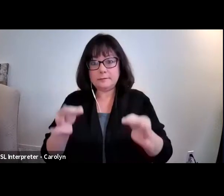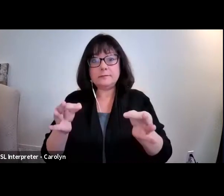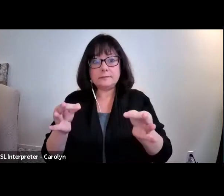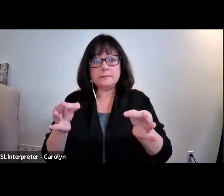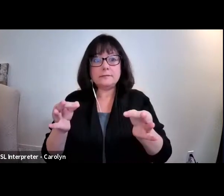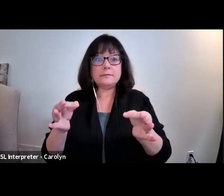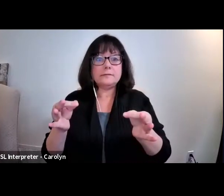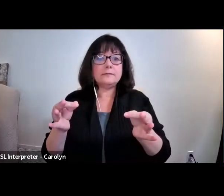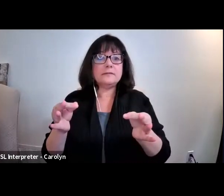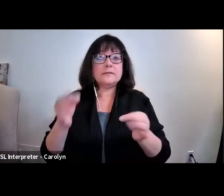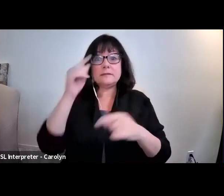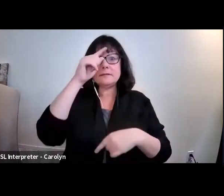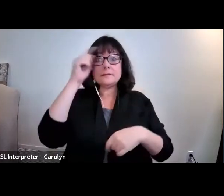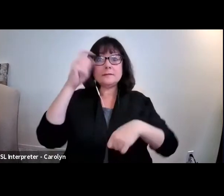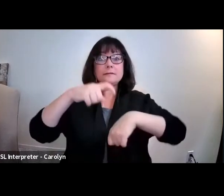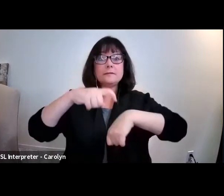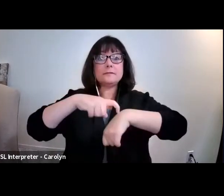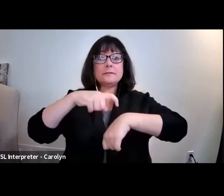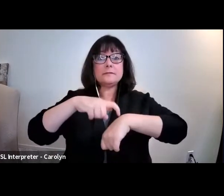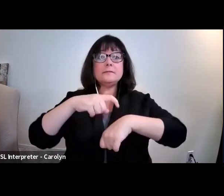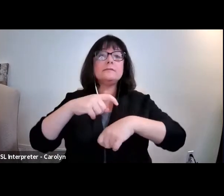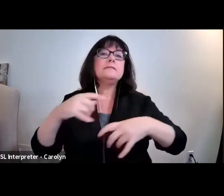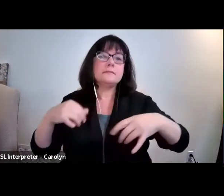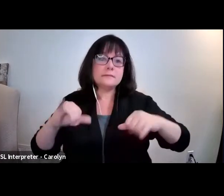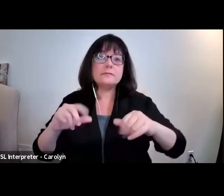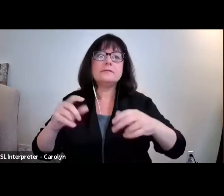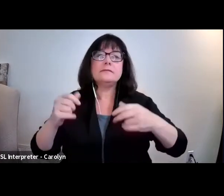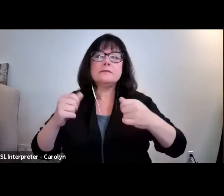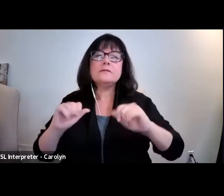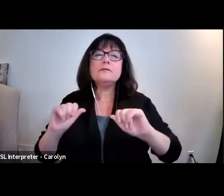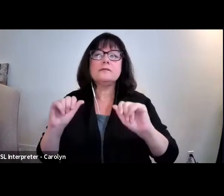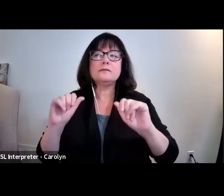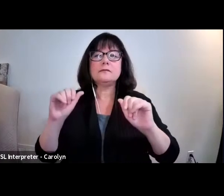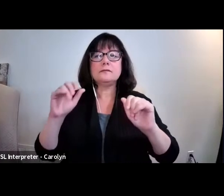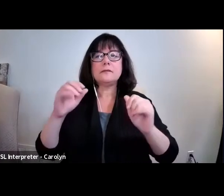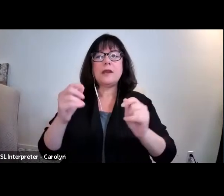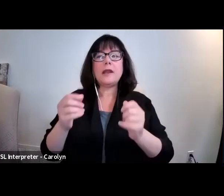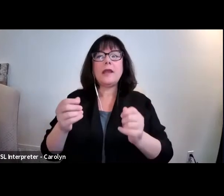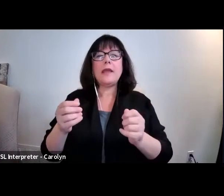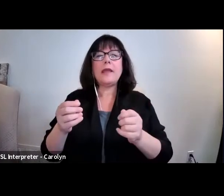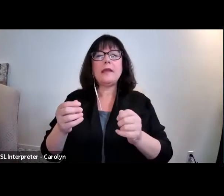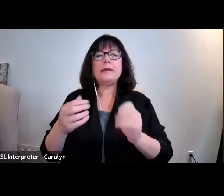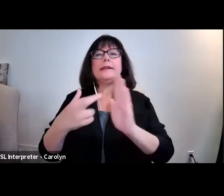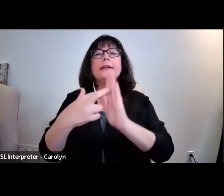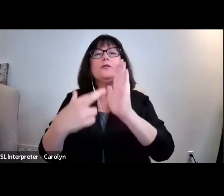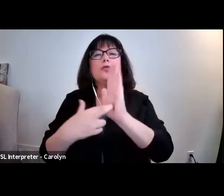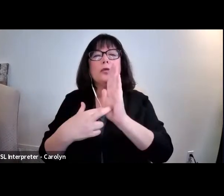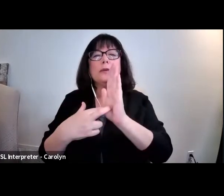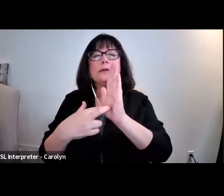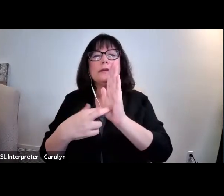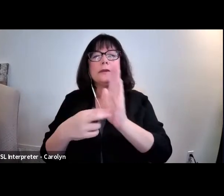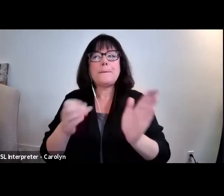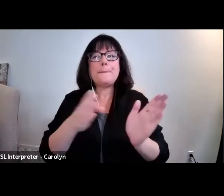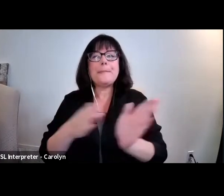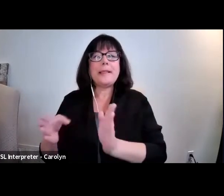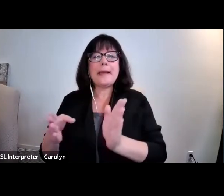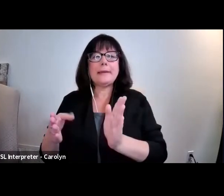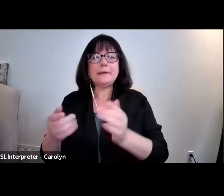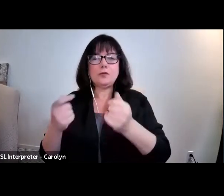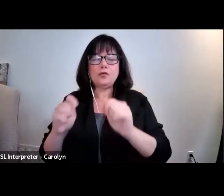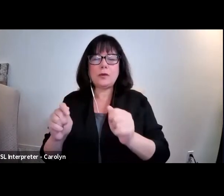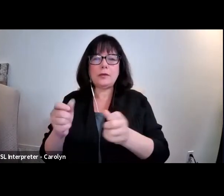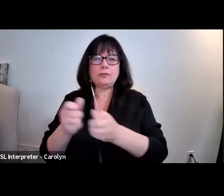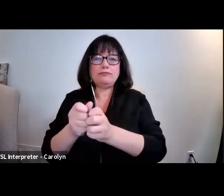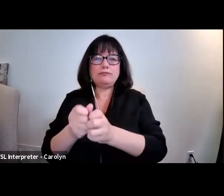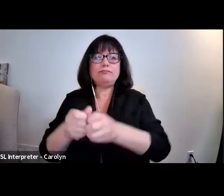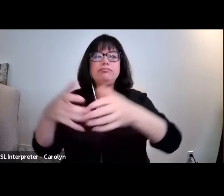over the summer, continuing to expand our strategic enrollment management plan. Several years ago now, York really undertook